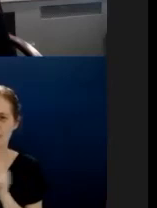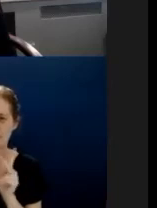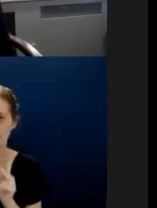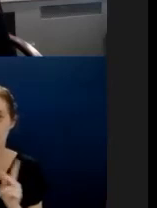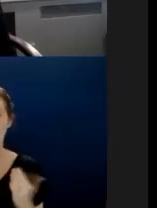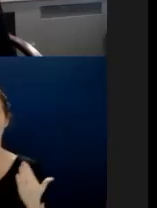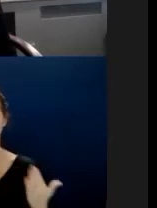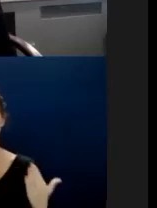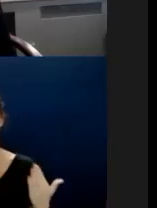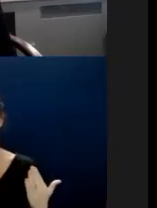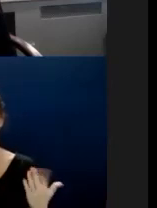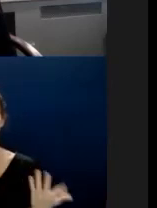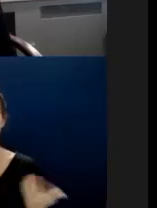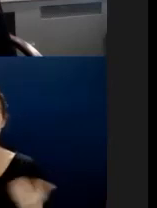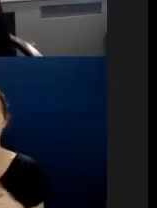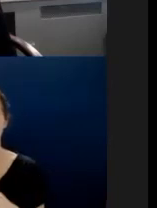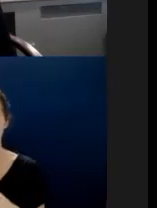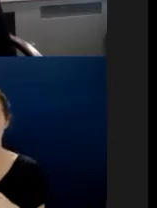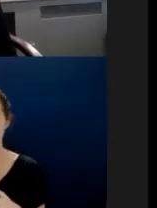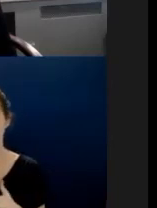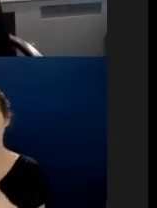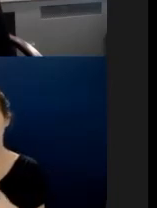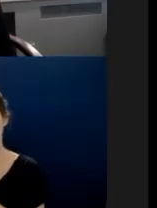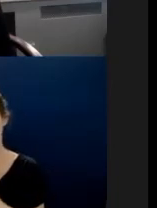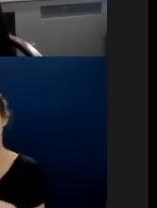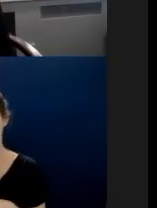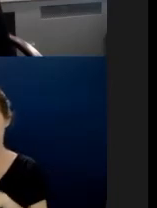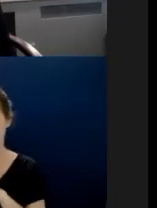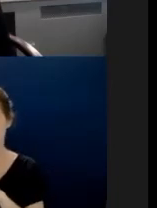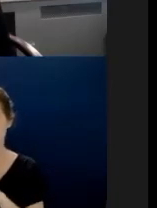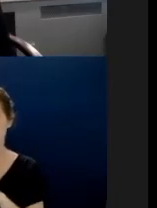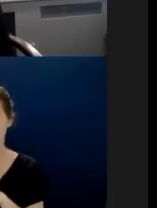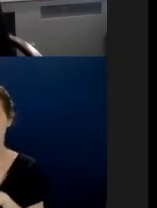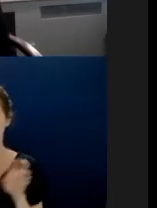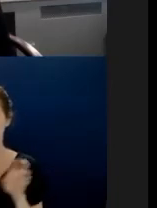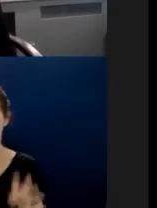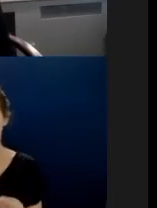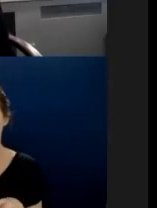thankful that we're doing this. They